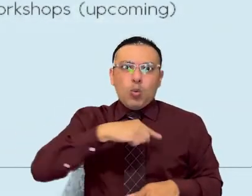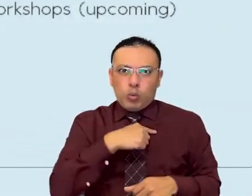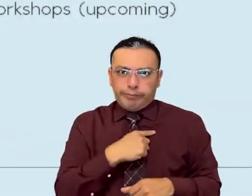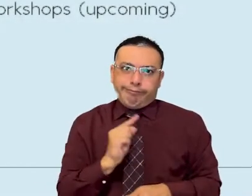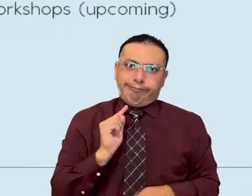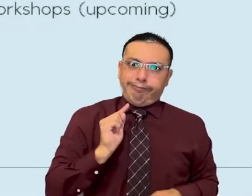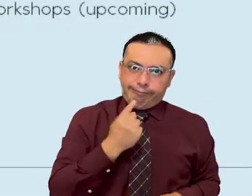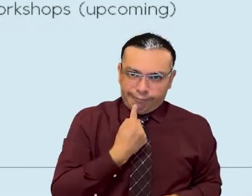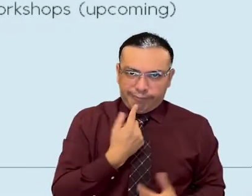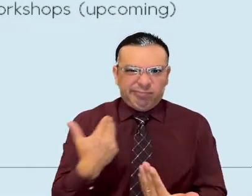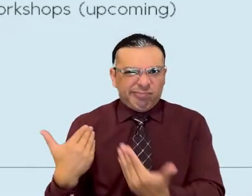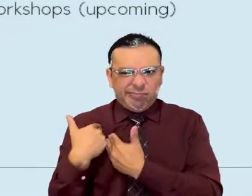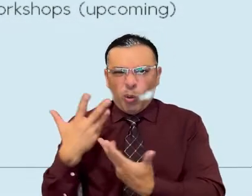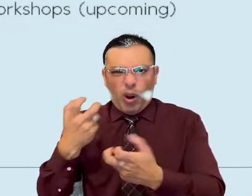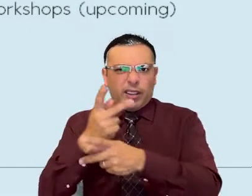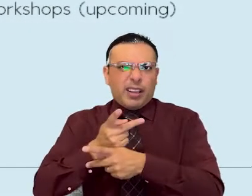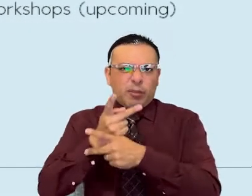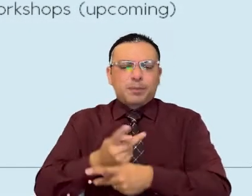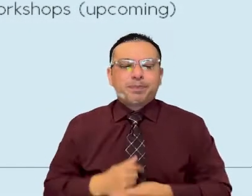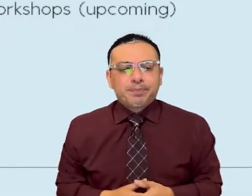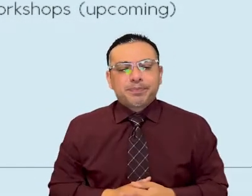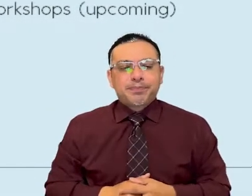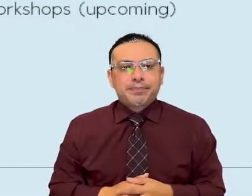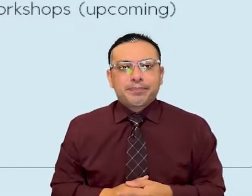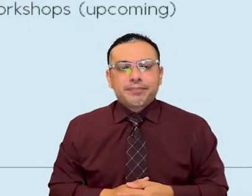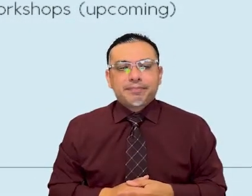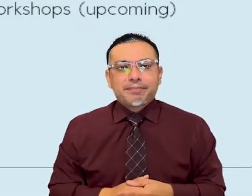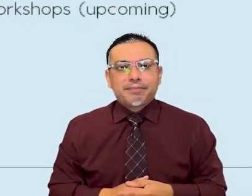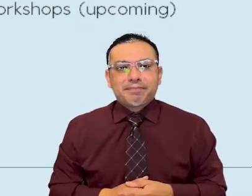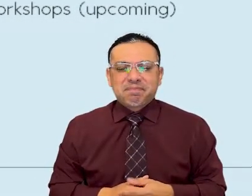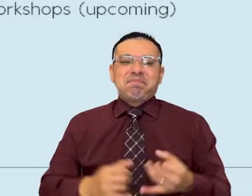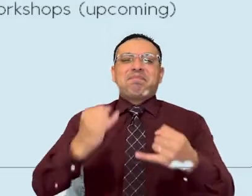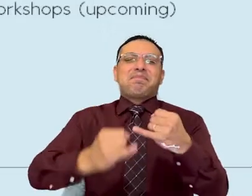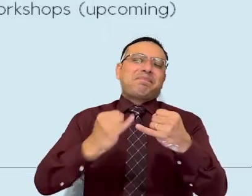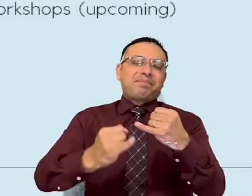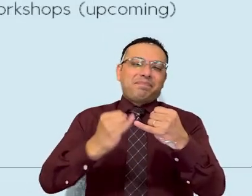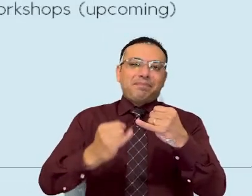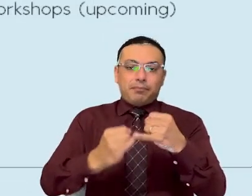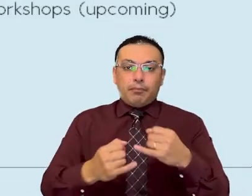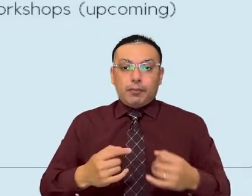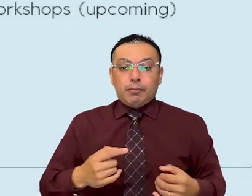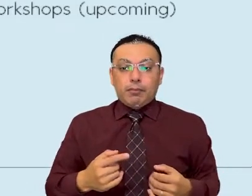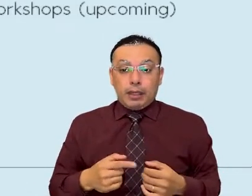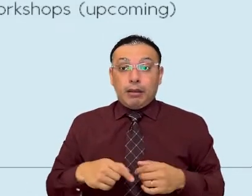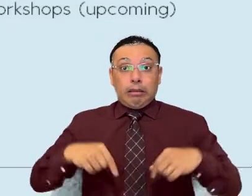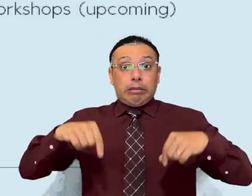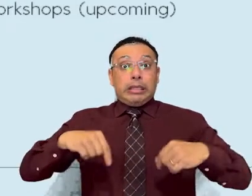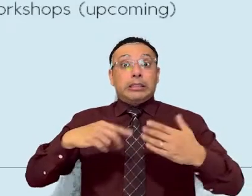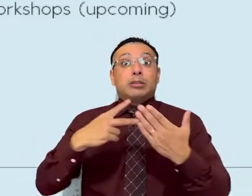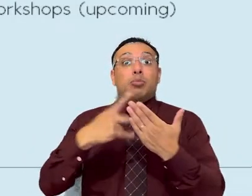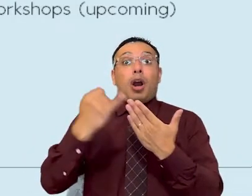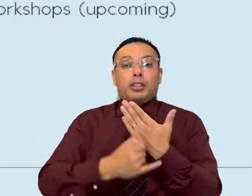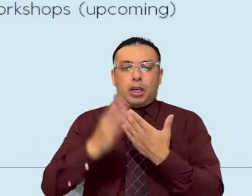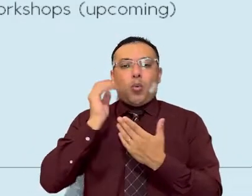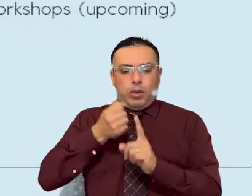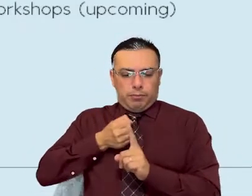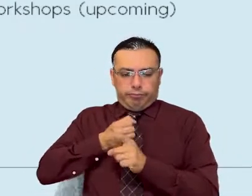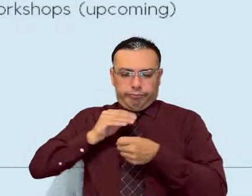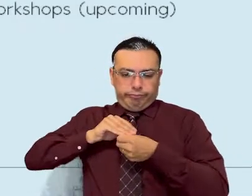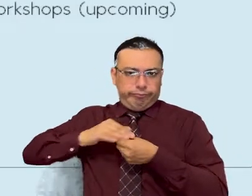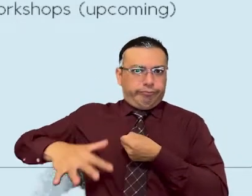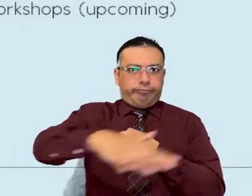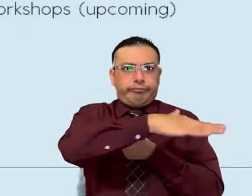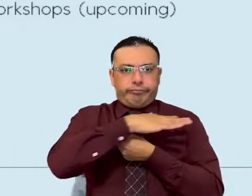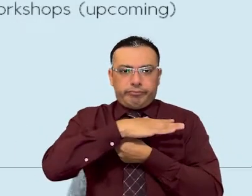So just to wrap up, our role here as stakeholders is to be an interface between the project and stakeholders,